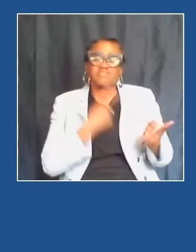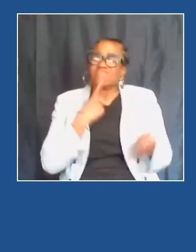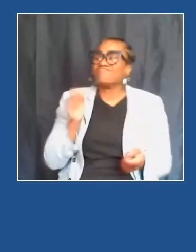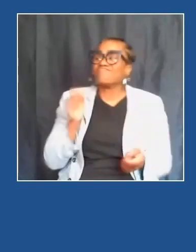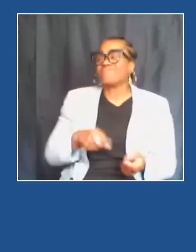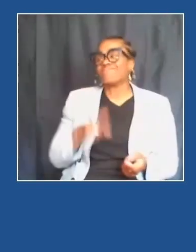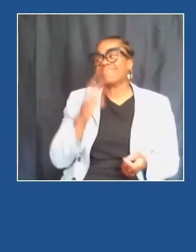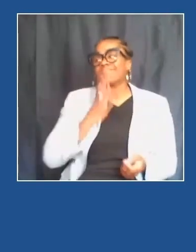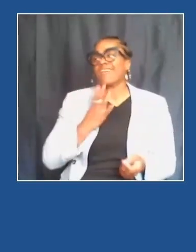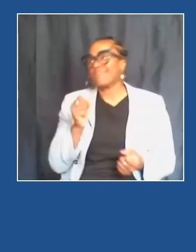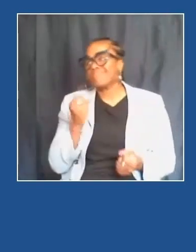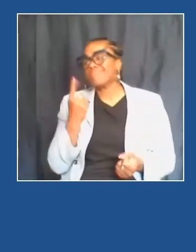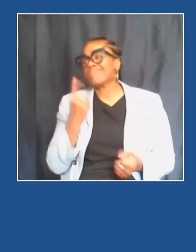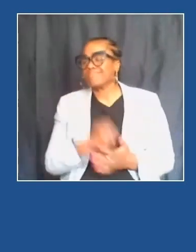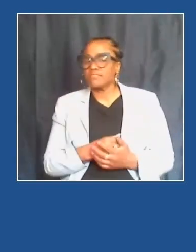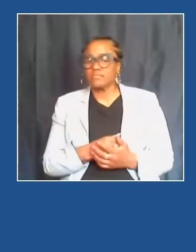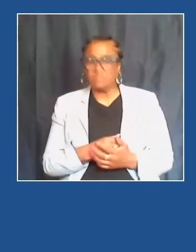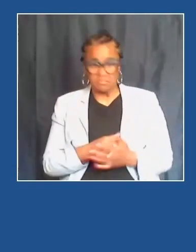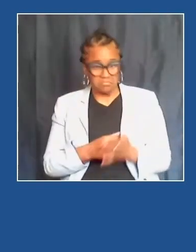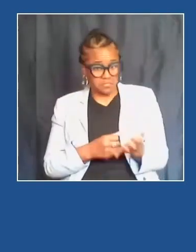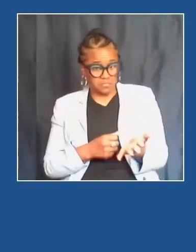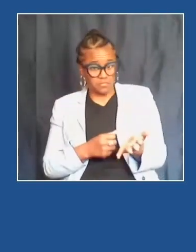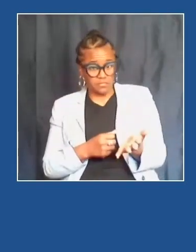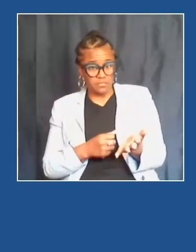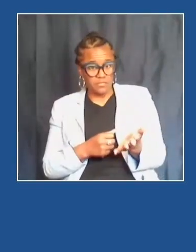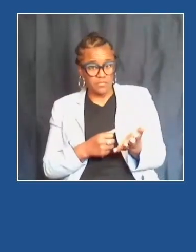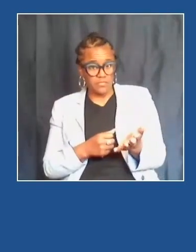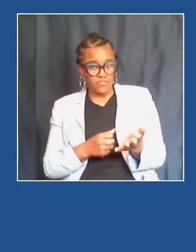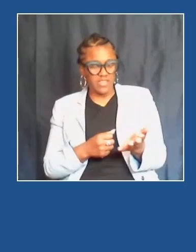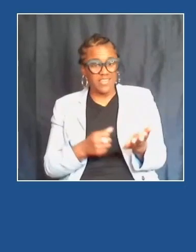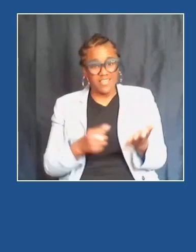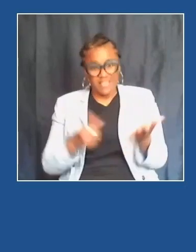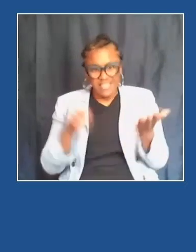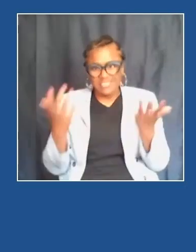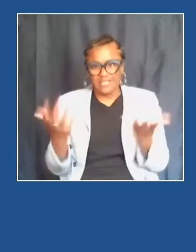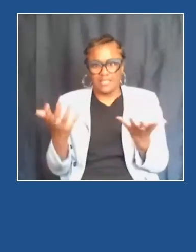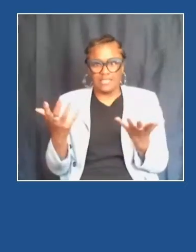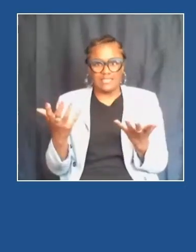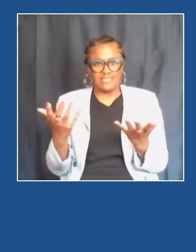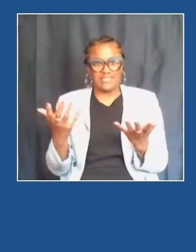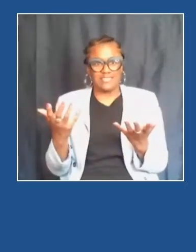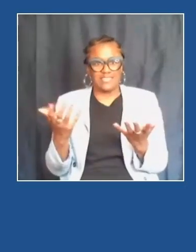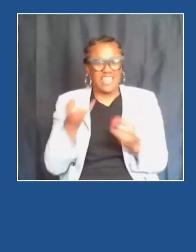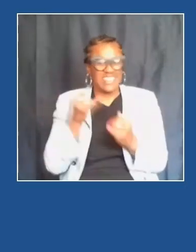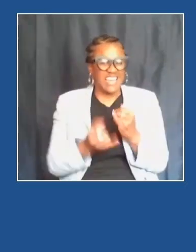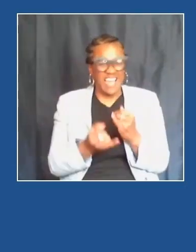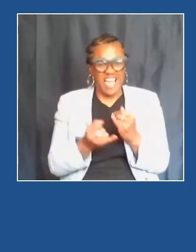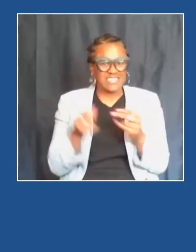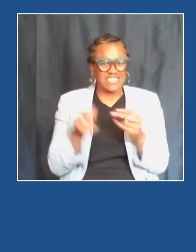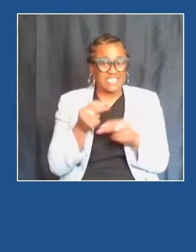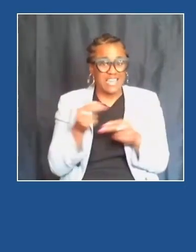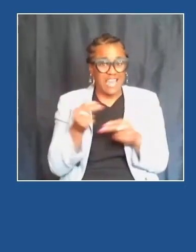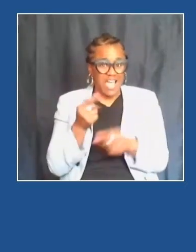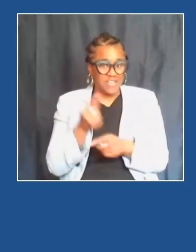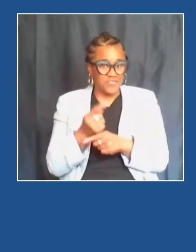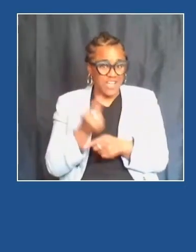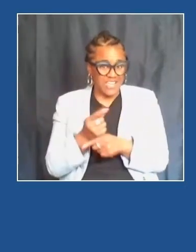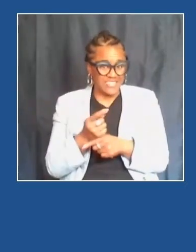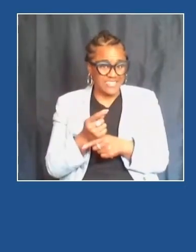it, right? And then the last slide, right?